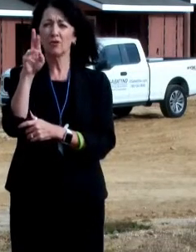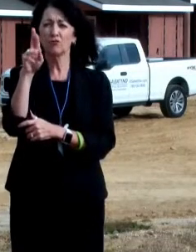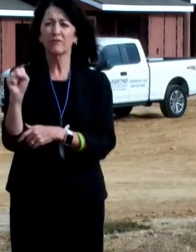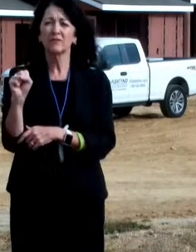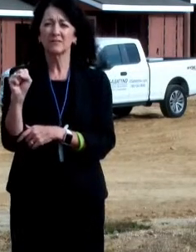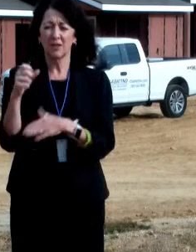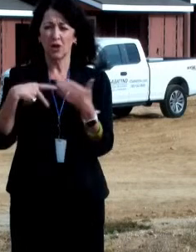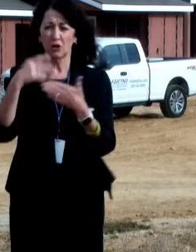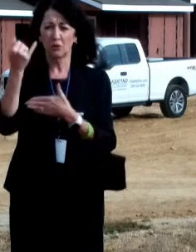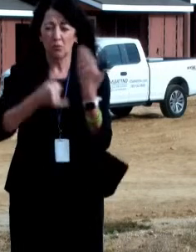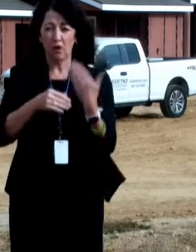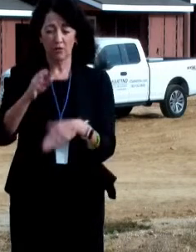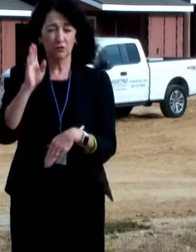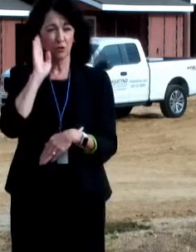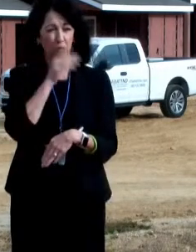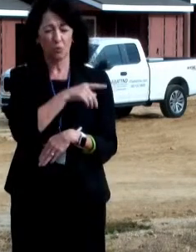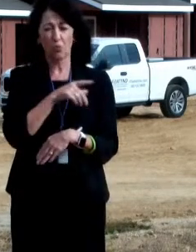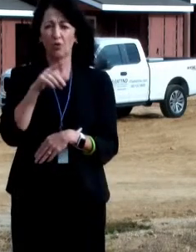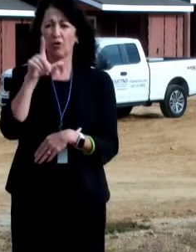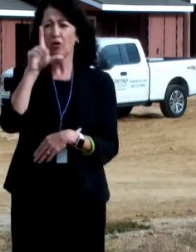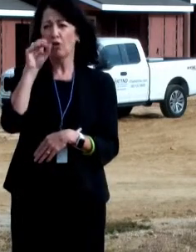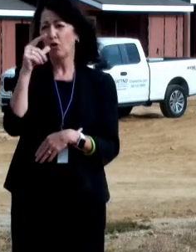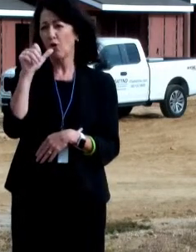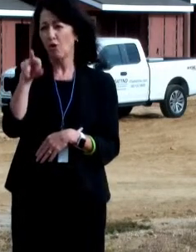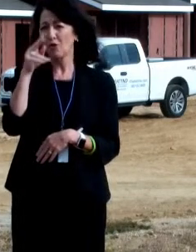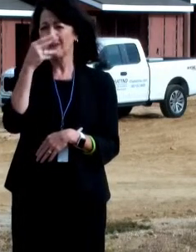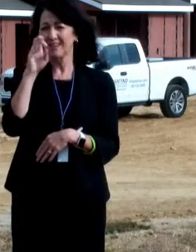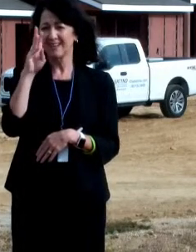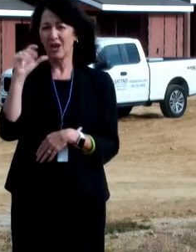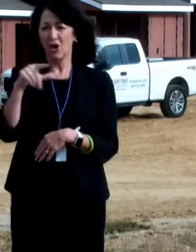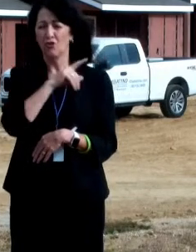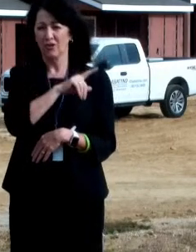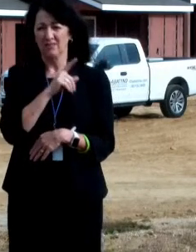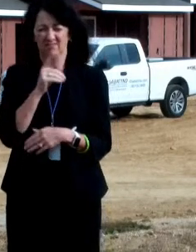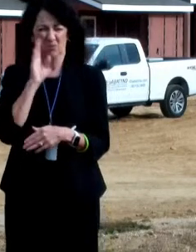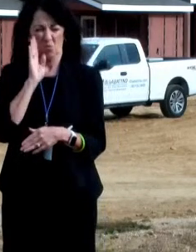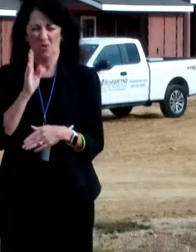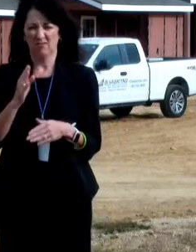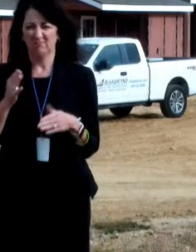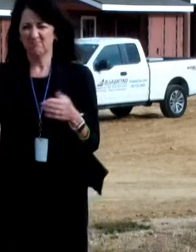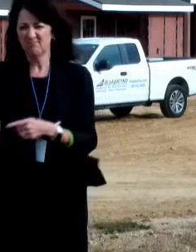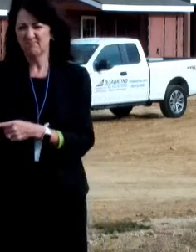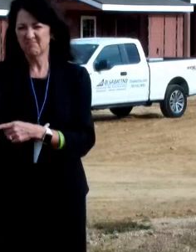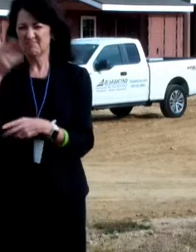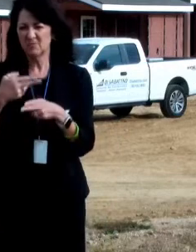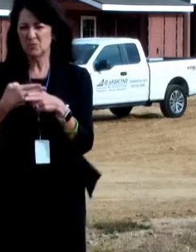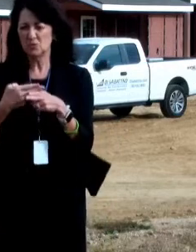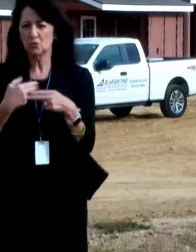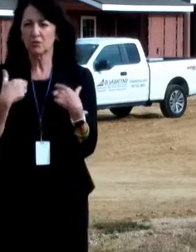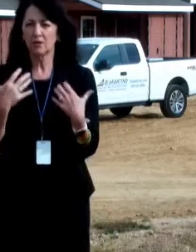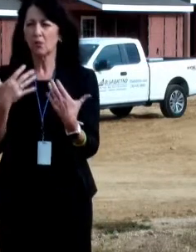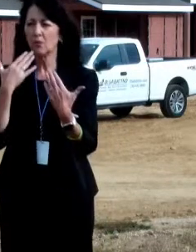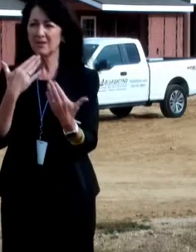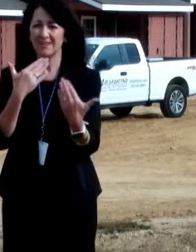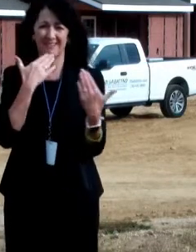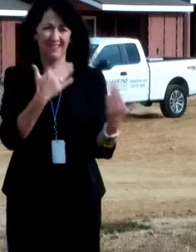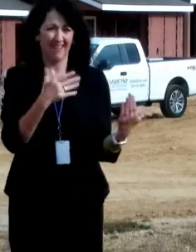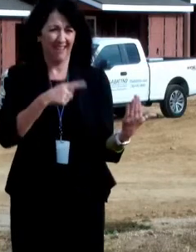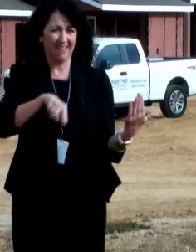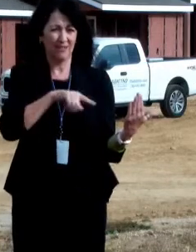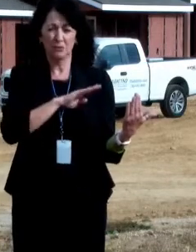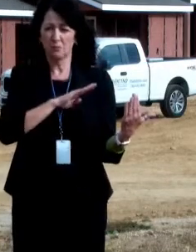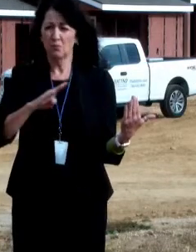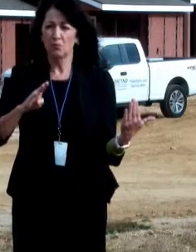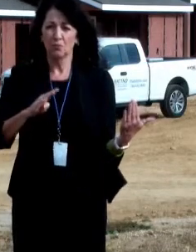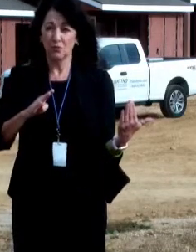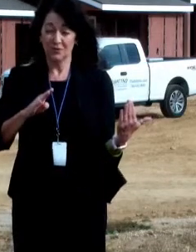You'll hear from Logan Herring in a minute, who's a leader of that effort, but I want to thank the board. This is not new,